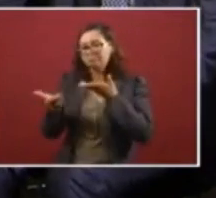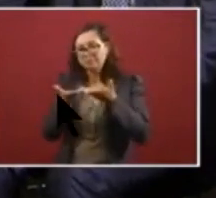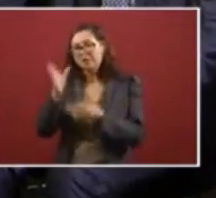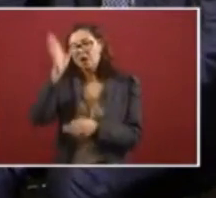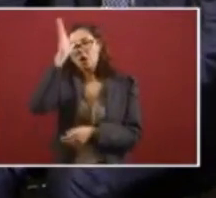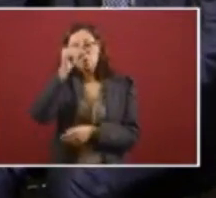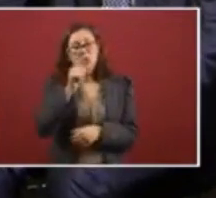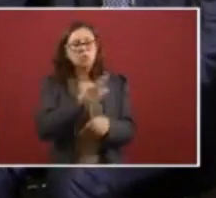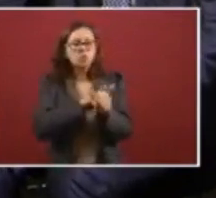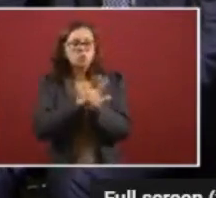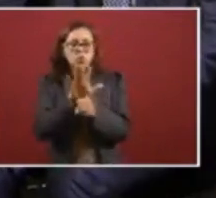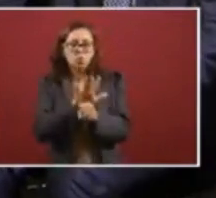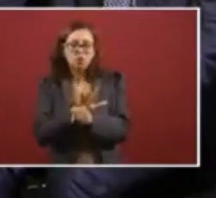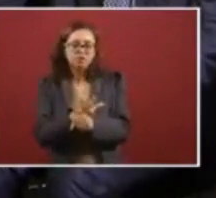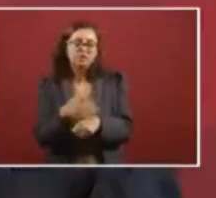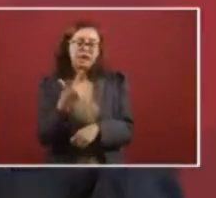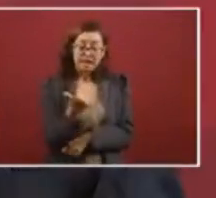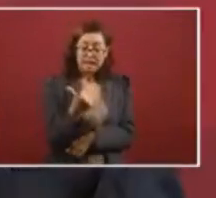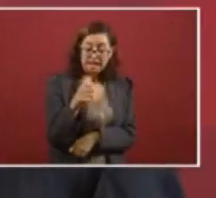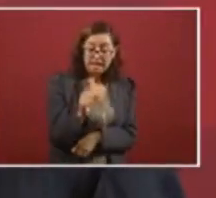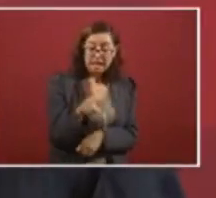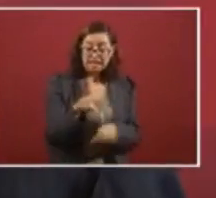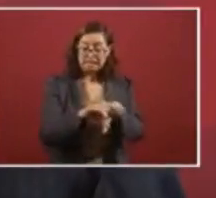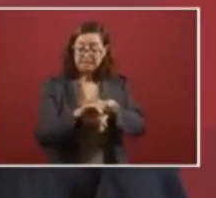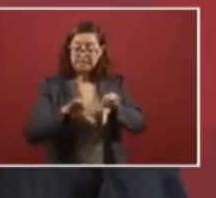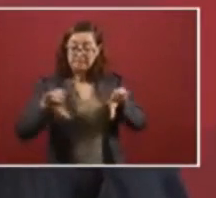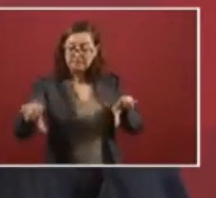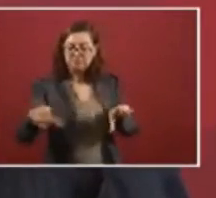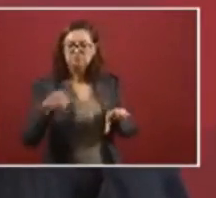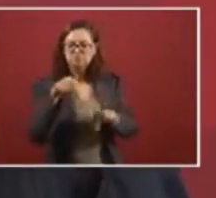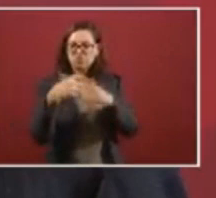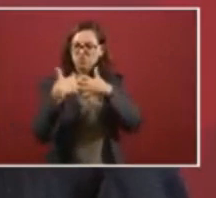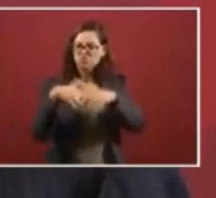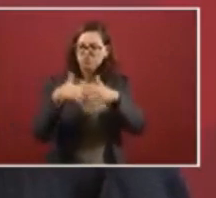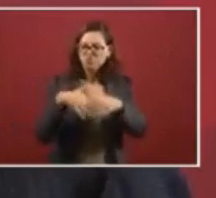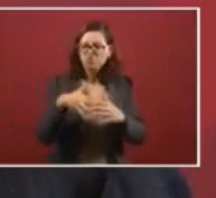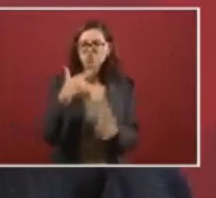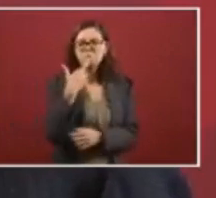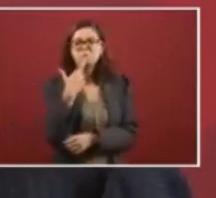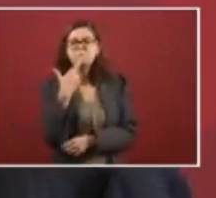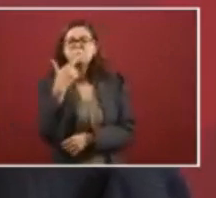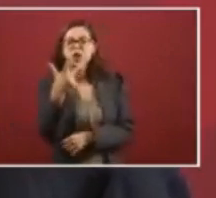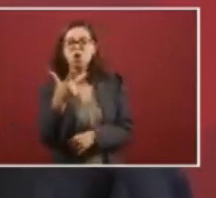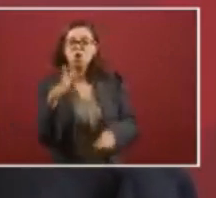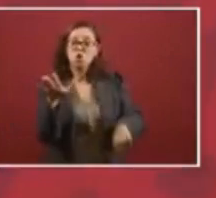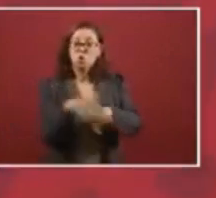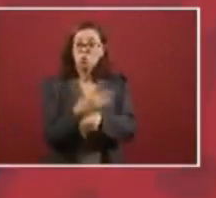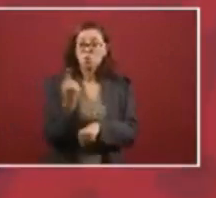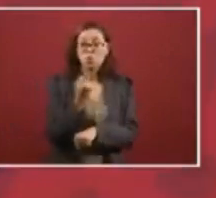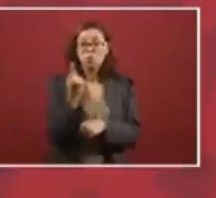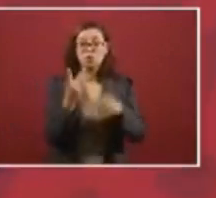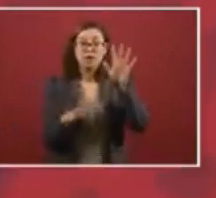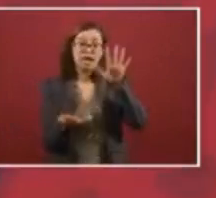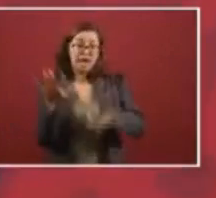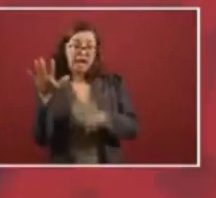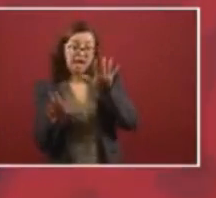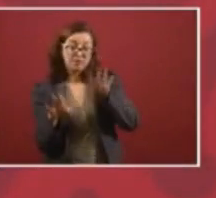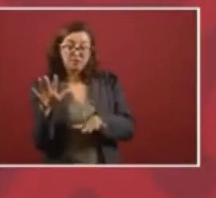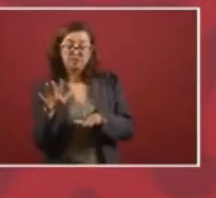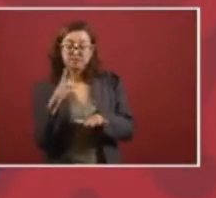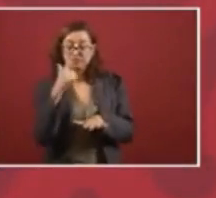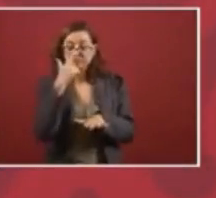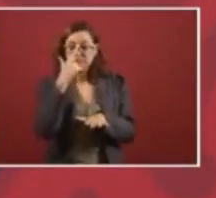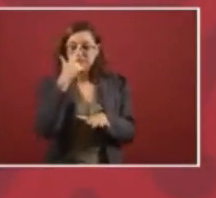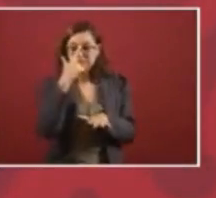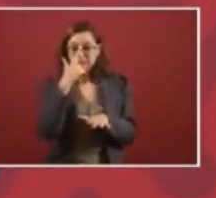it allows us to have more functional use of the gas ducts, that when they're not being ionized in